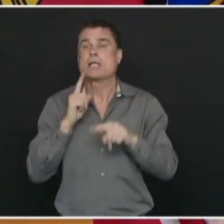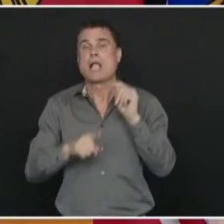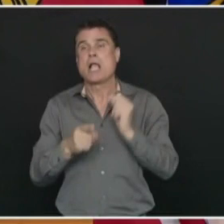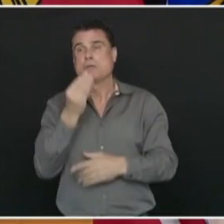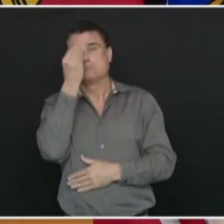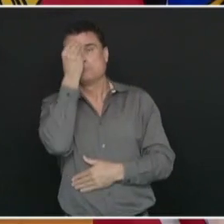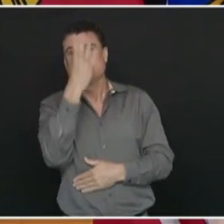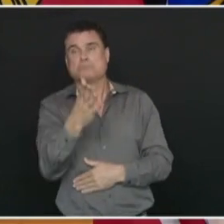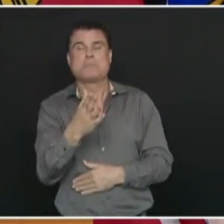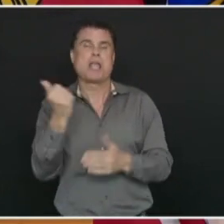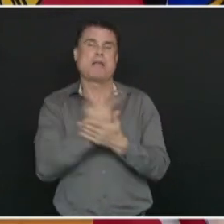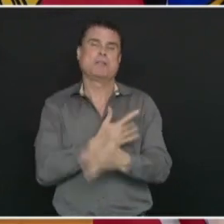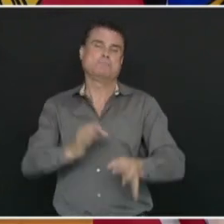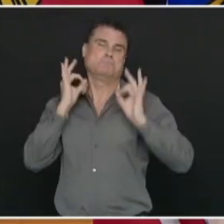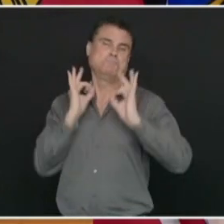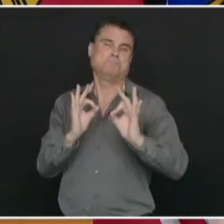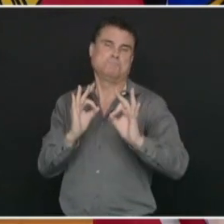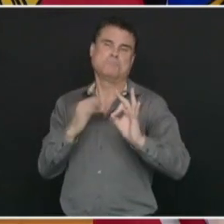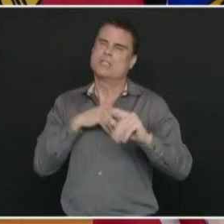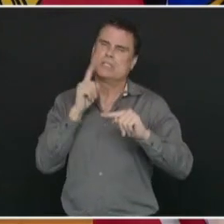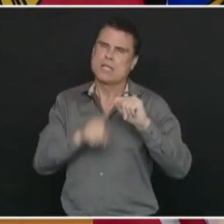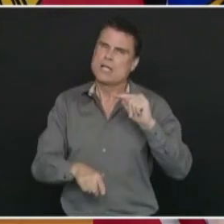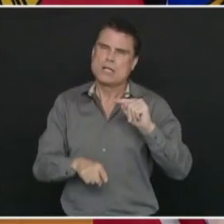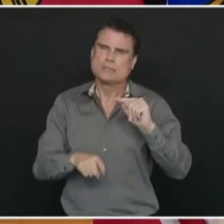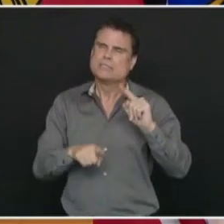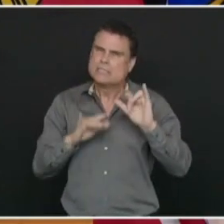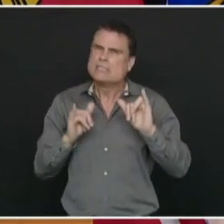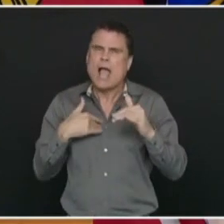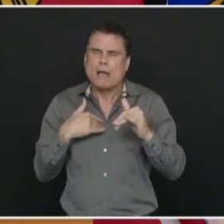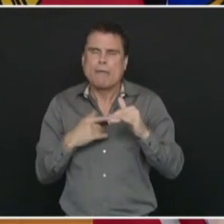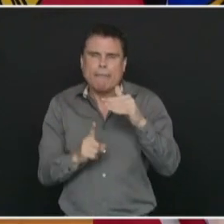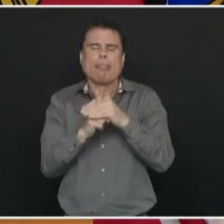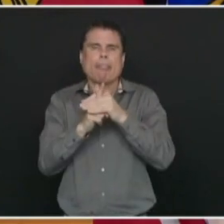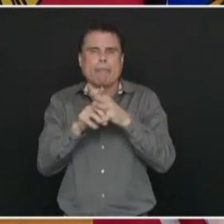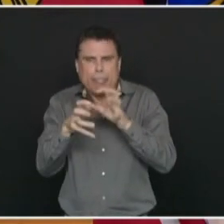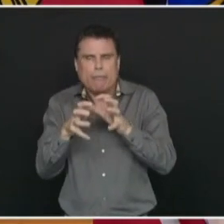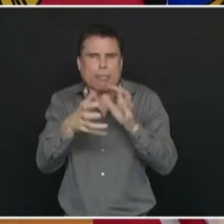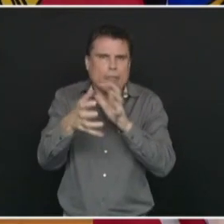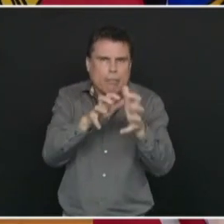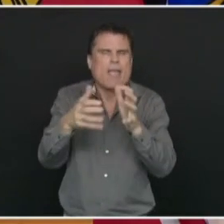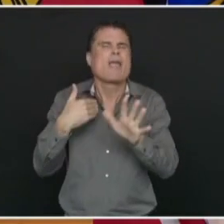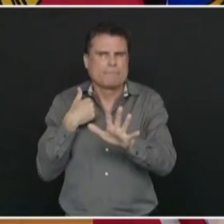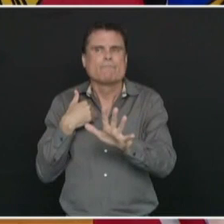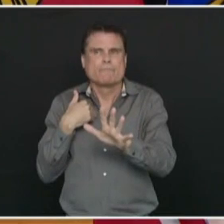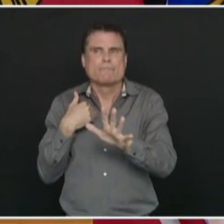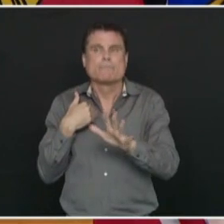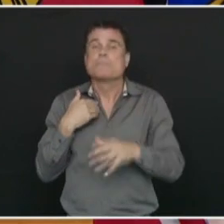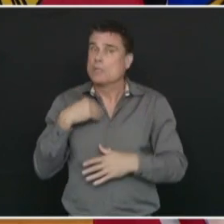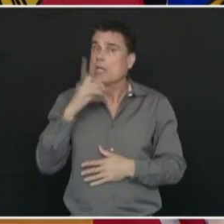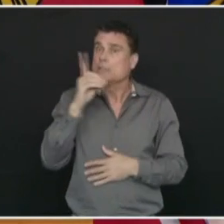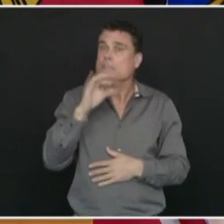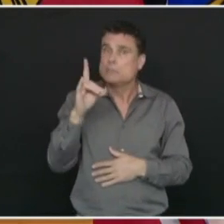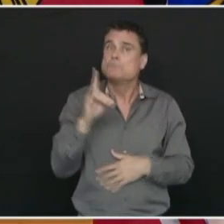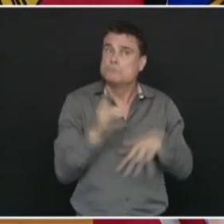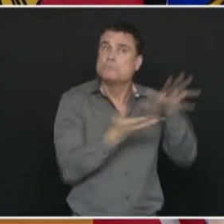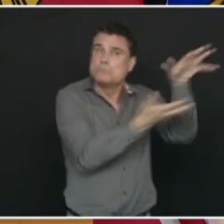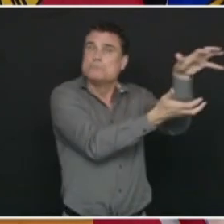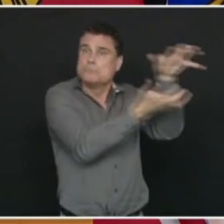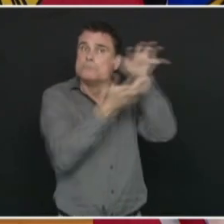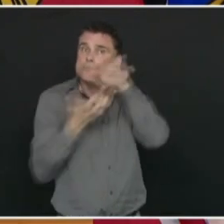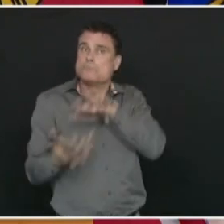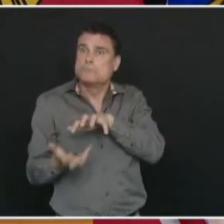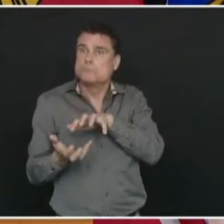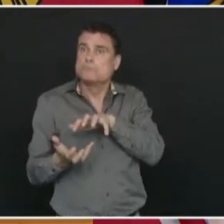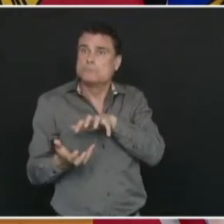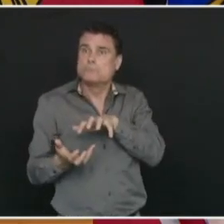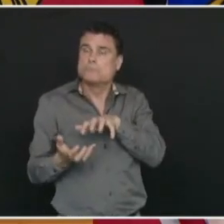Next question is from Bob Mackin, The Breaker News. Go ahead. Hi, I'm looking at the stats for testing, and I'm seeing that